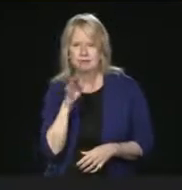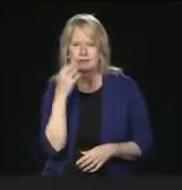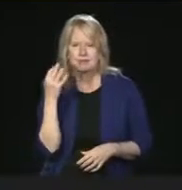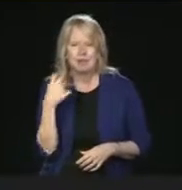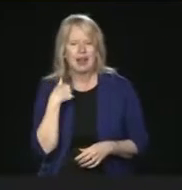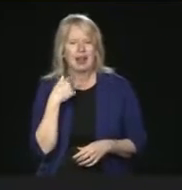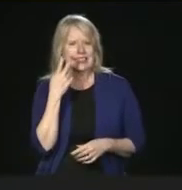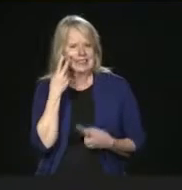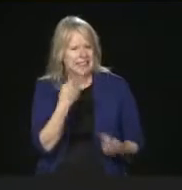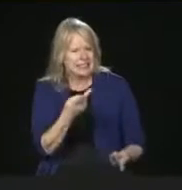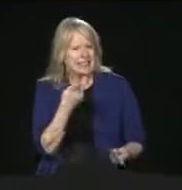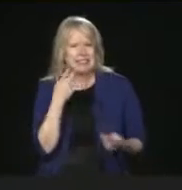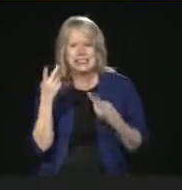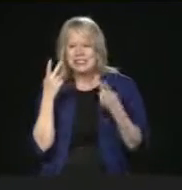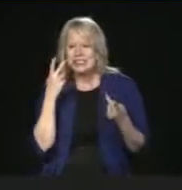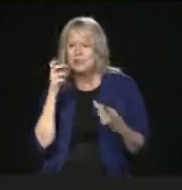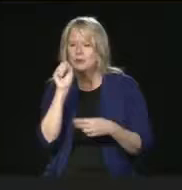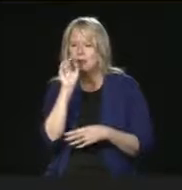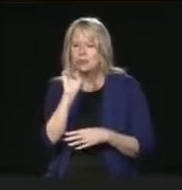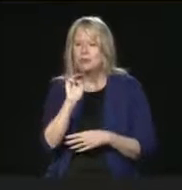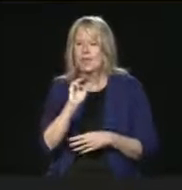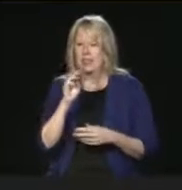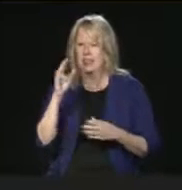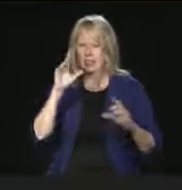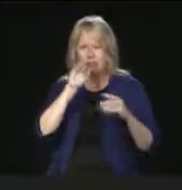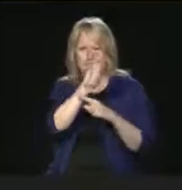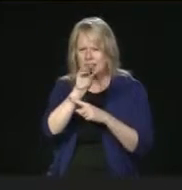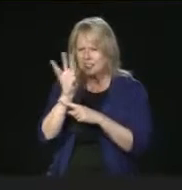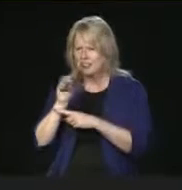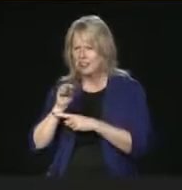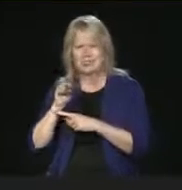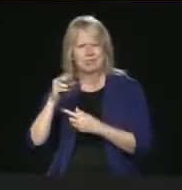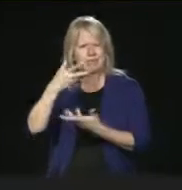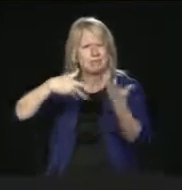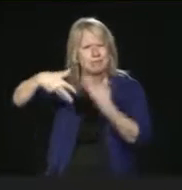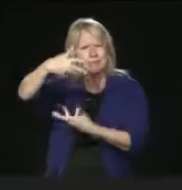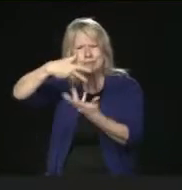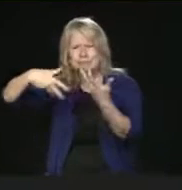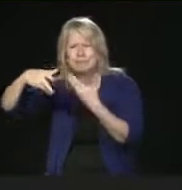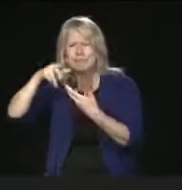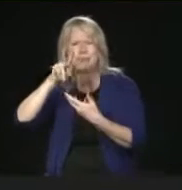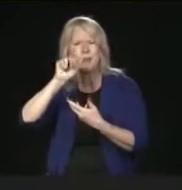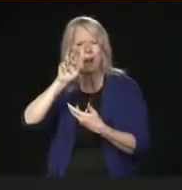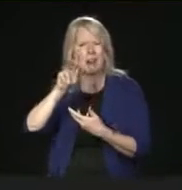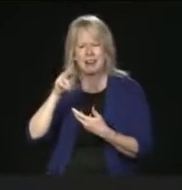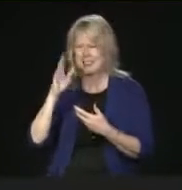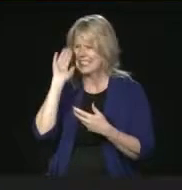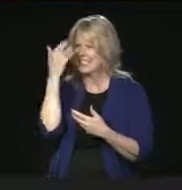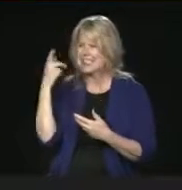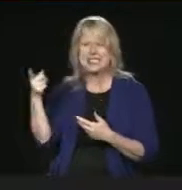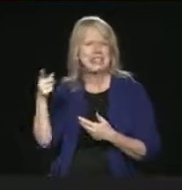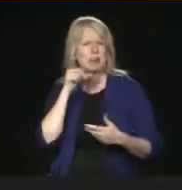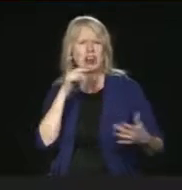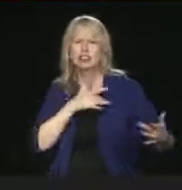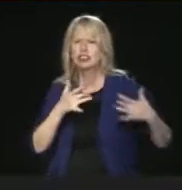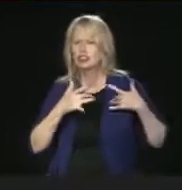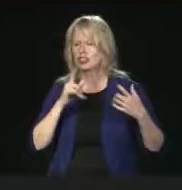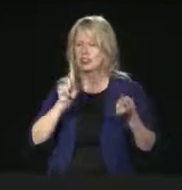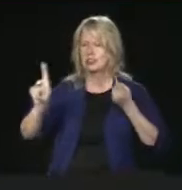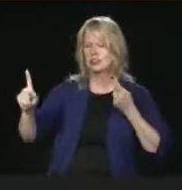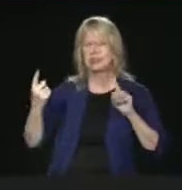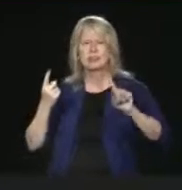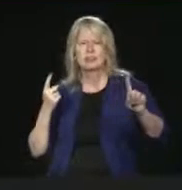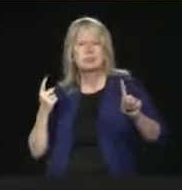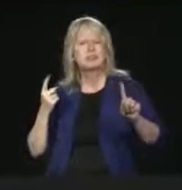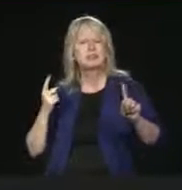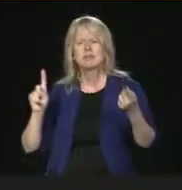of photos of parks with tons of people who don't seem to be worried about social distancing. So what is your message to those